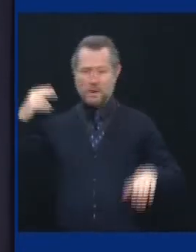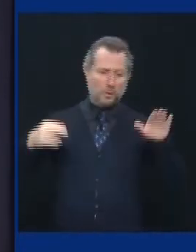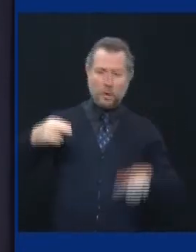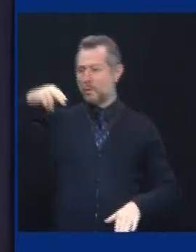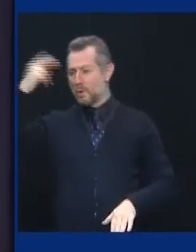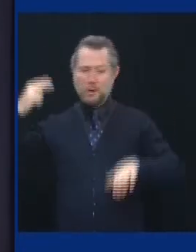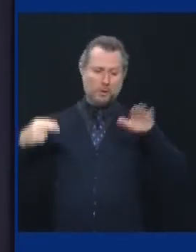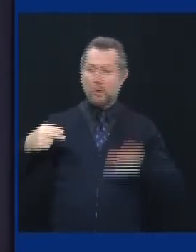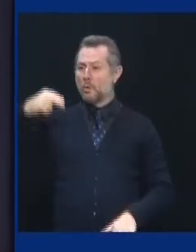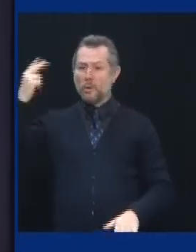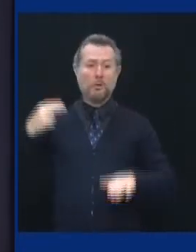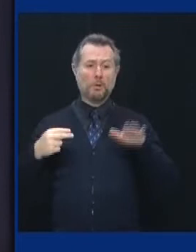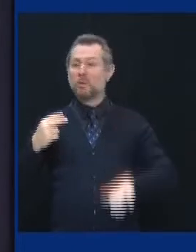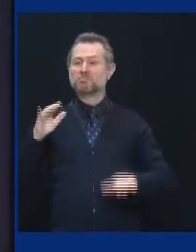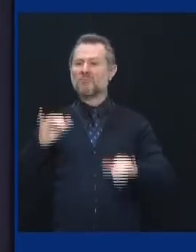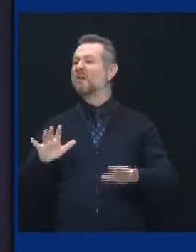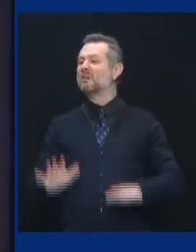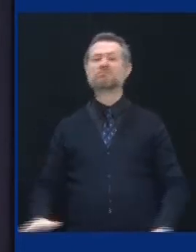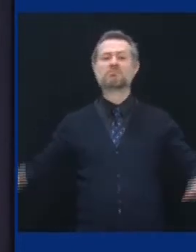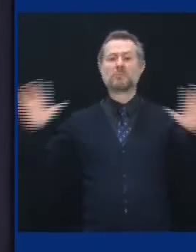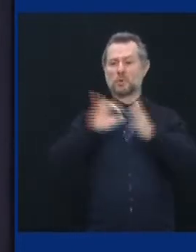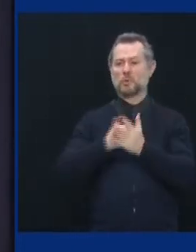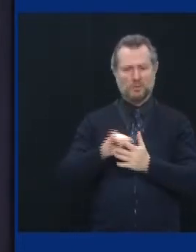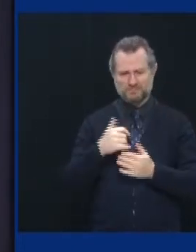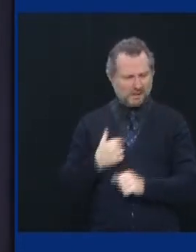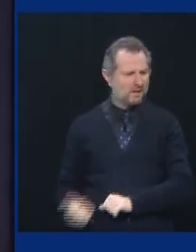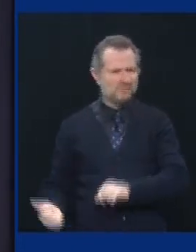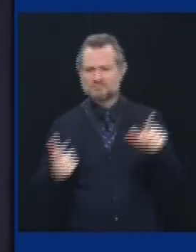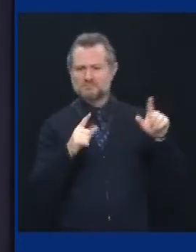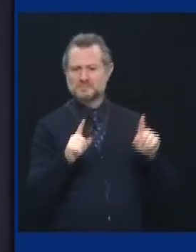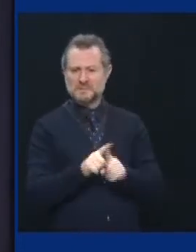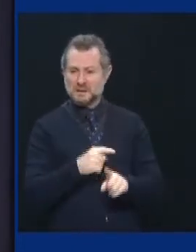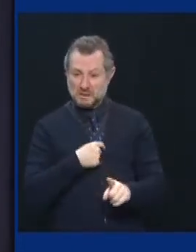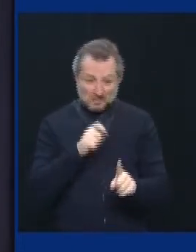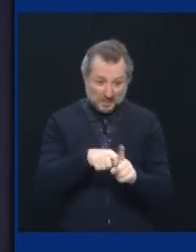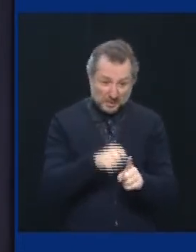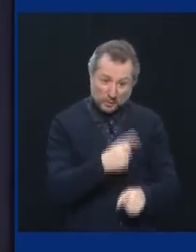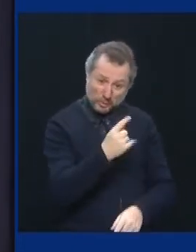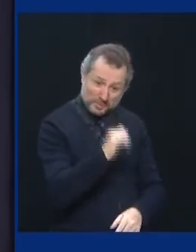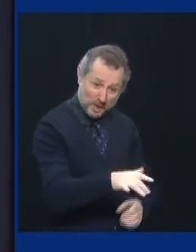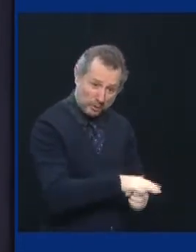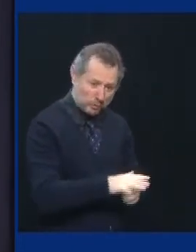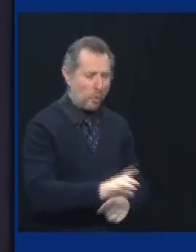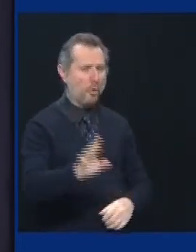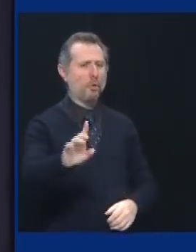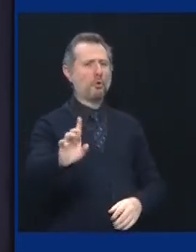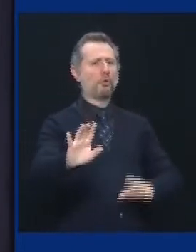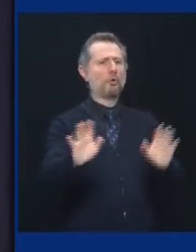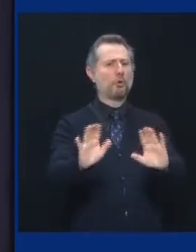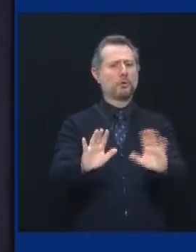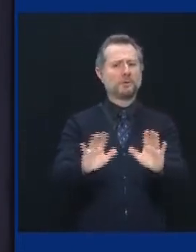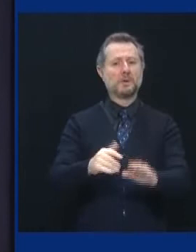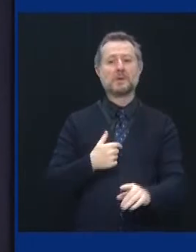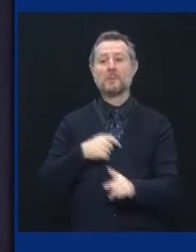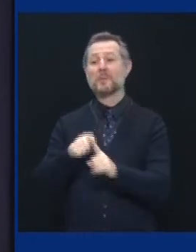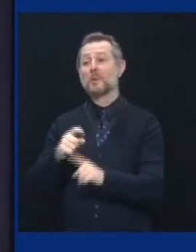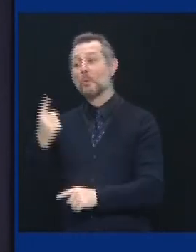every region in the state, right? So there was no selectivity among